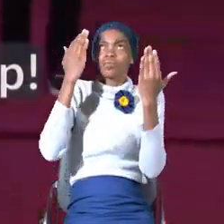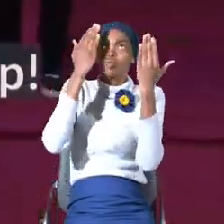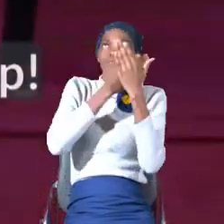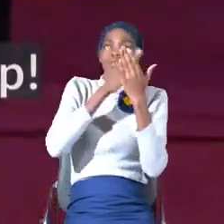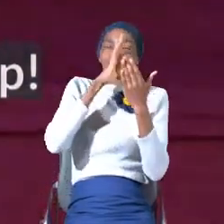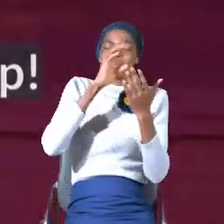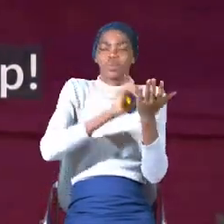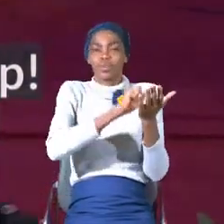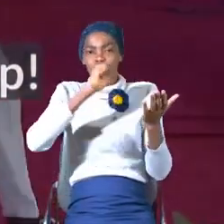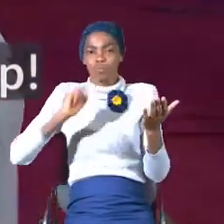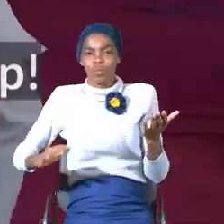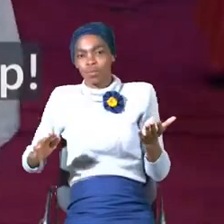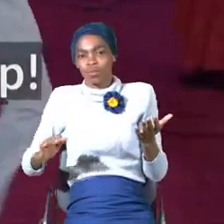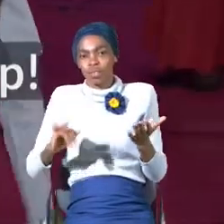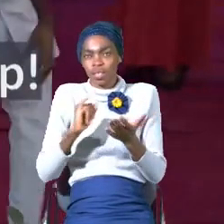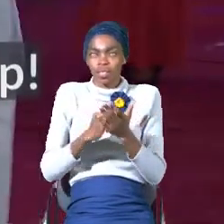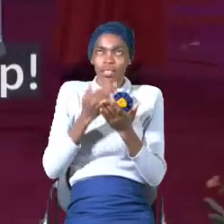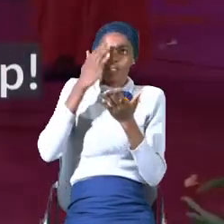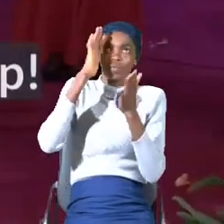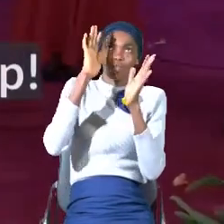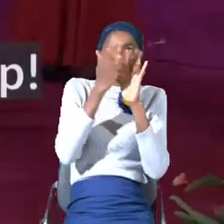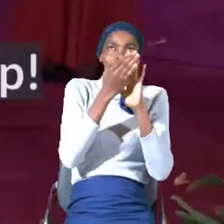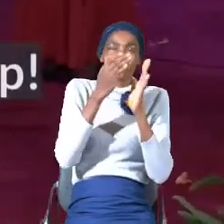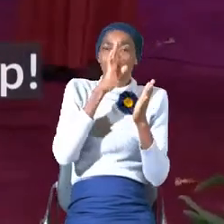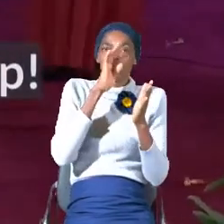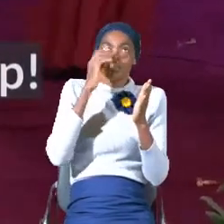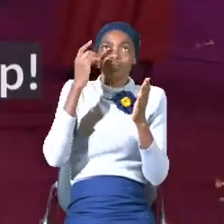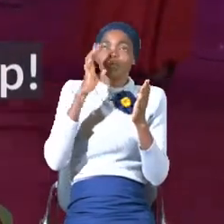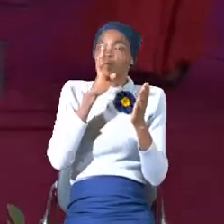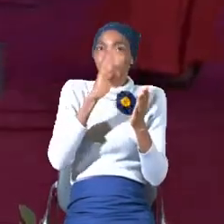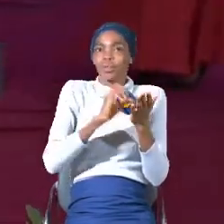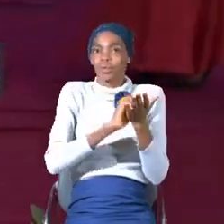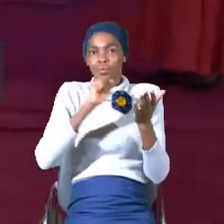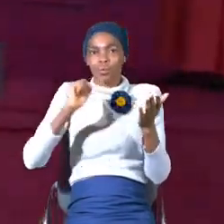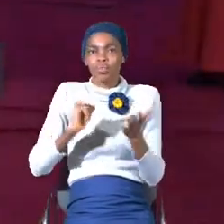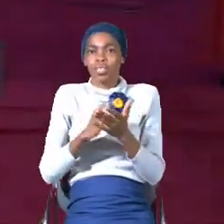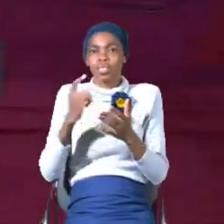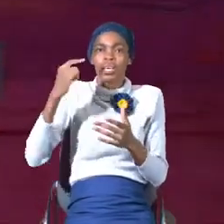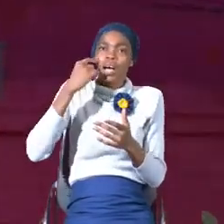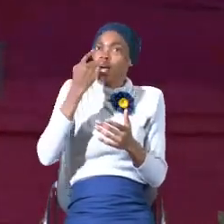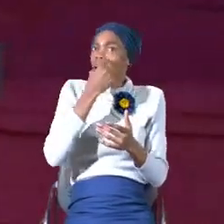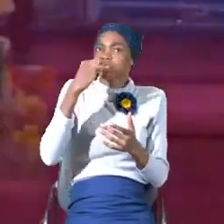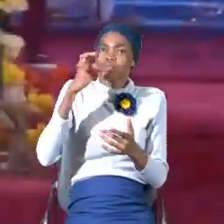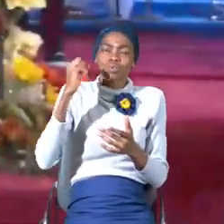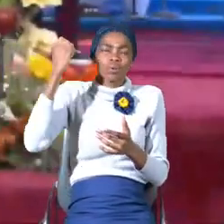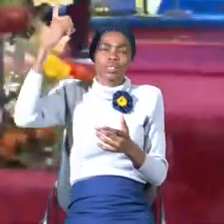said the veil be removed, that the eyes of your understanding may be enlightened.